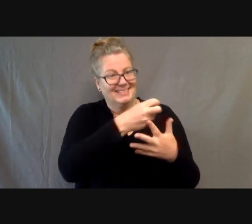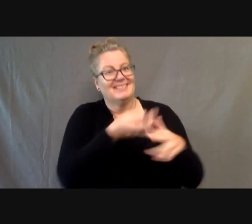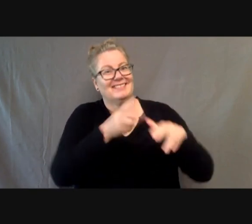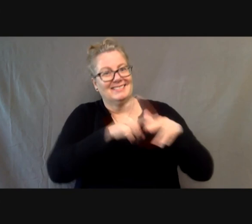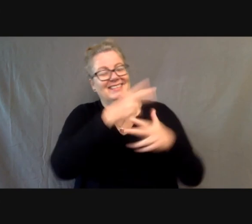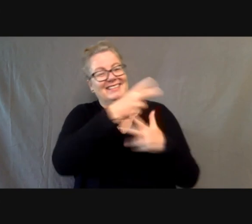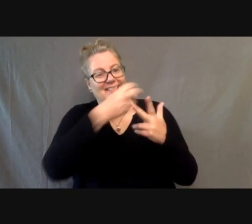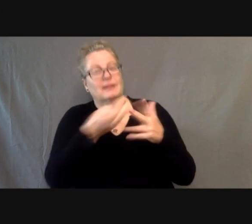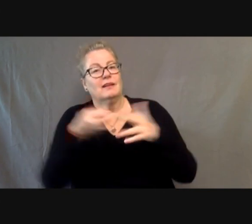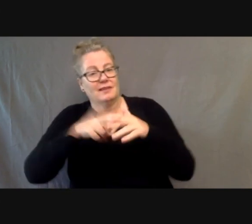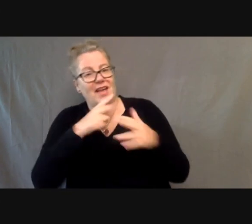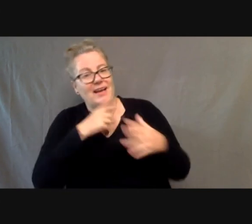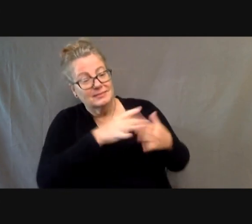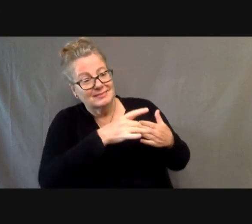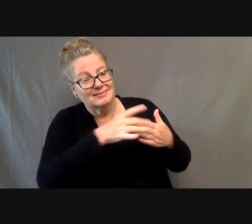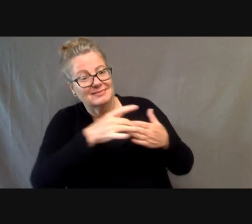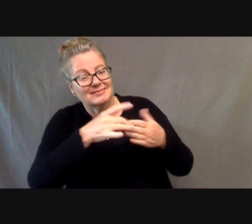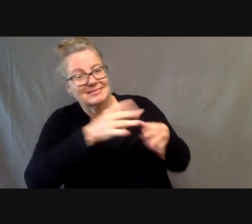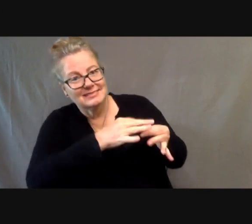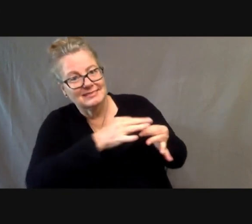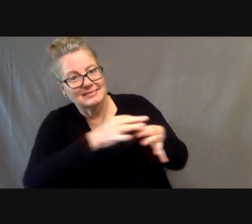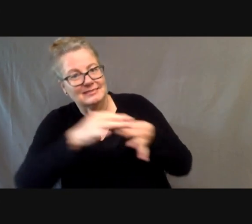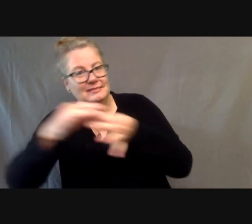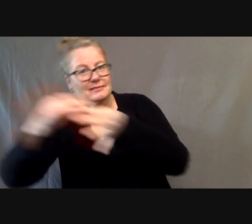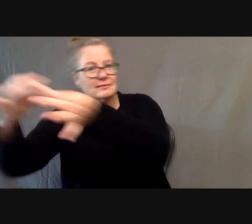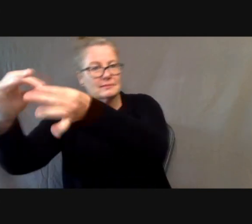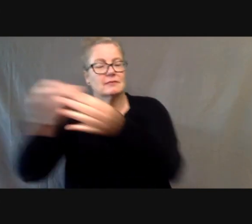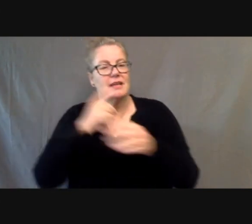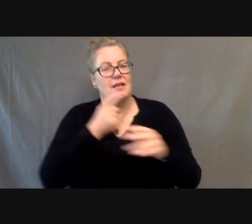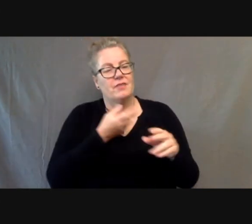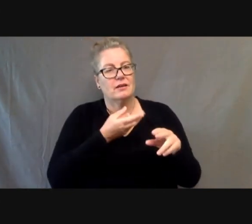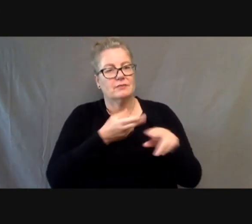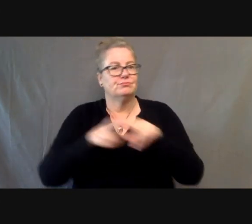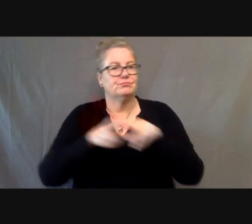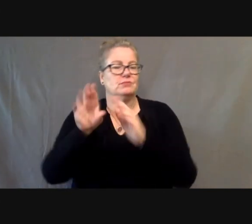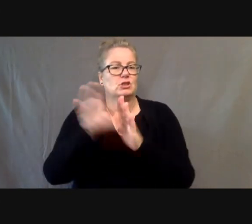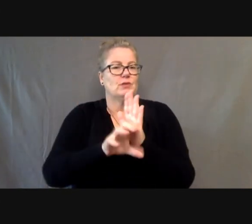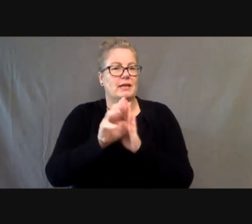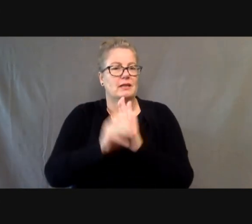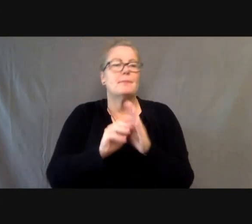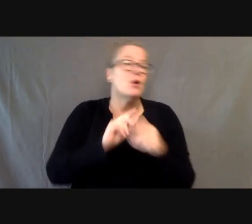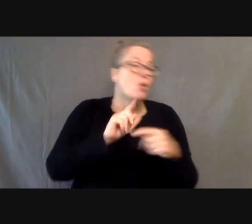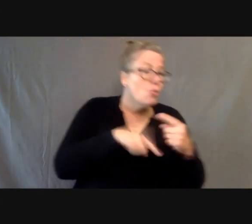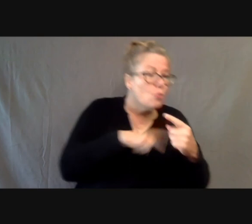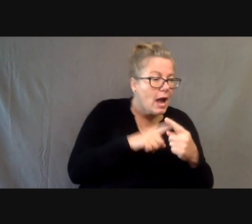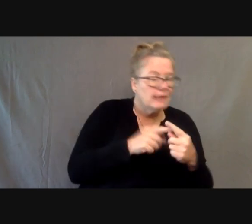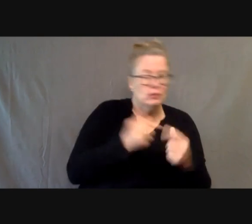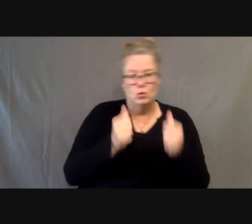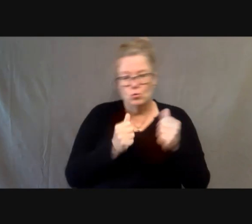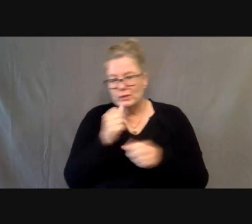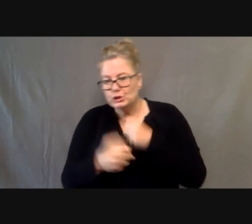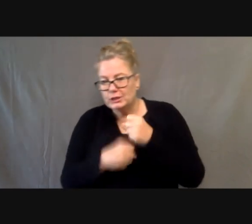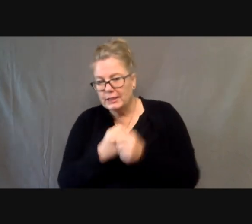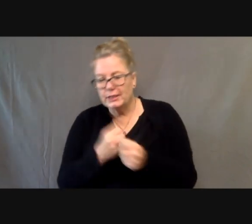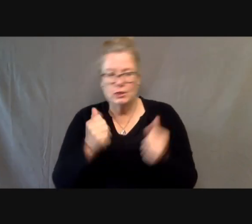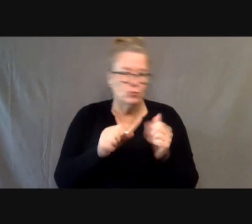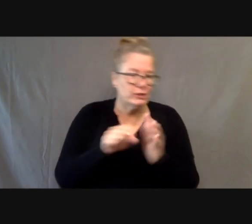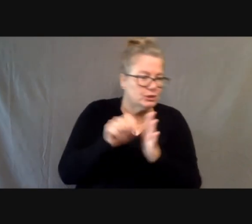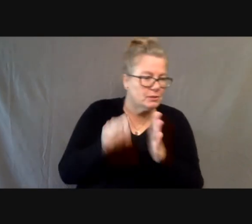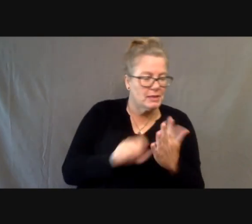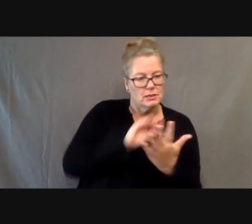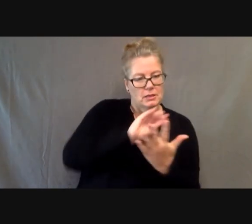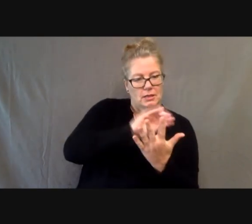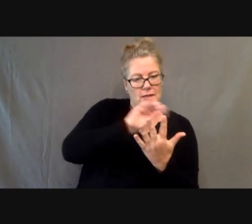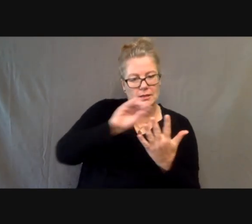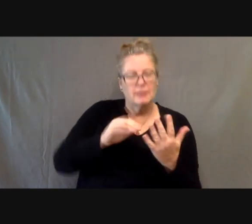of what's going into the curriculum at what time point, and to make sure that things are building off of one another. I